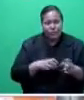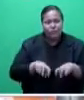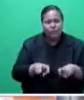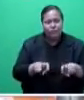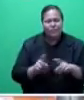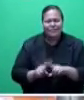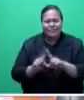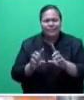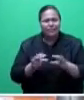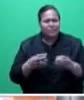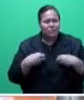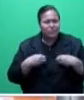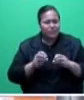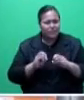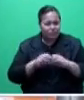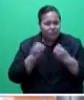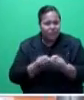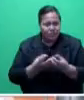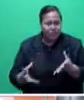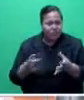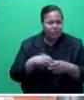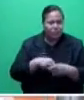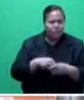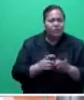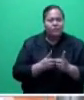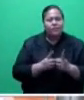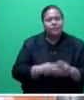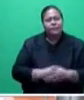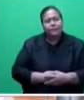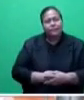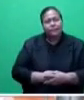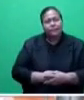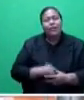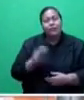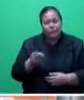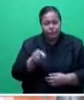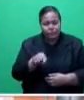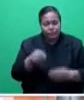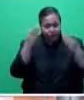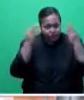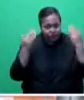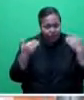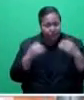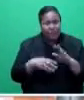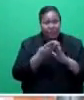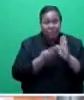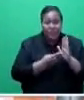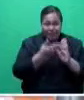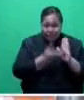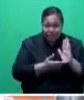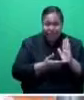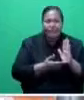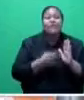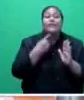various other business houses and organizations related to the economic sector in Fiji. Mr Speaker, sir, firstly, the Bill clarifies that an Act